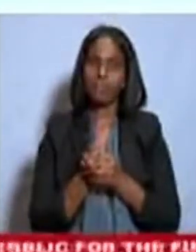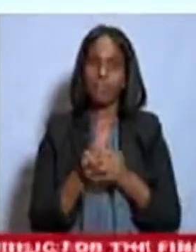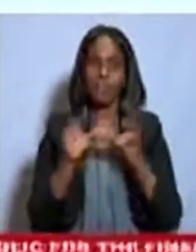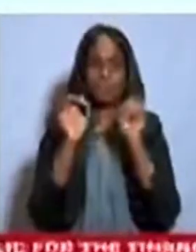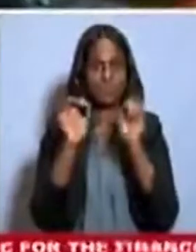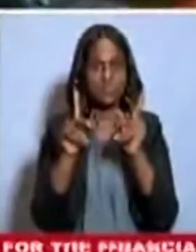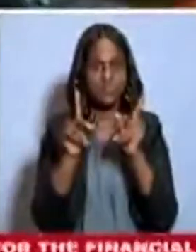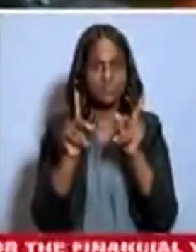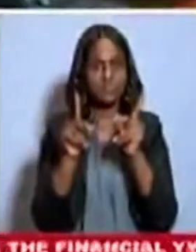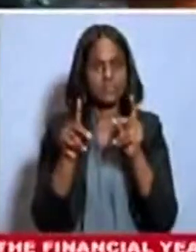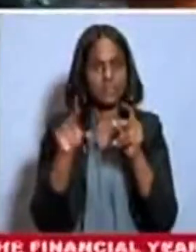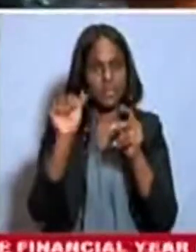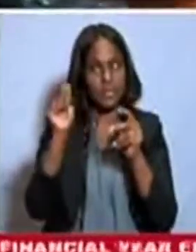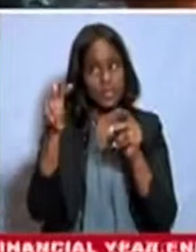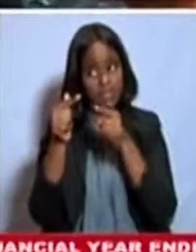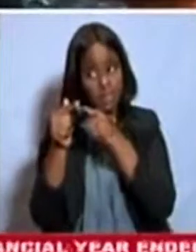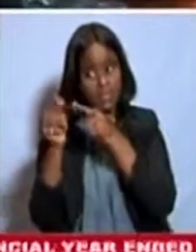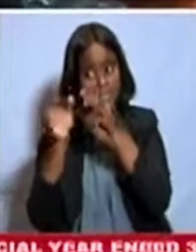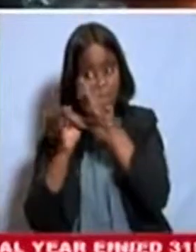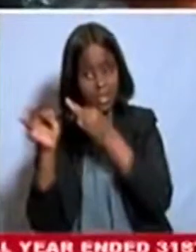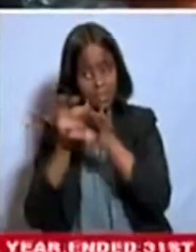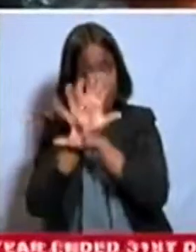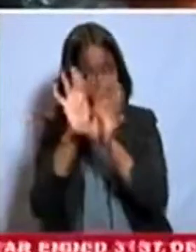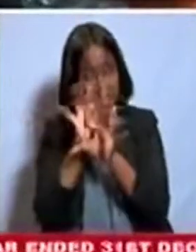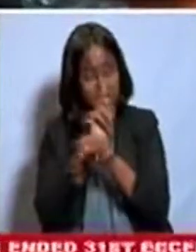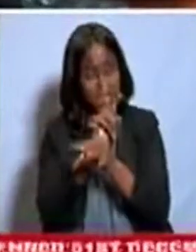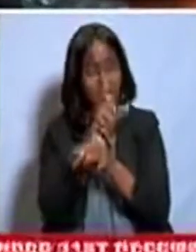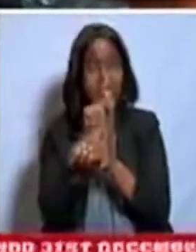Okay, let Auditor General first clarify that issue.